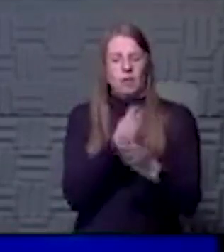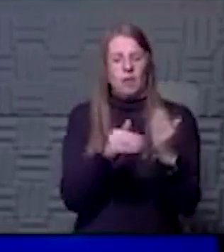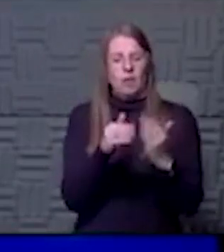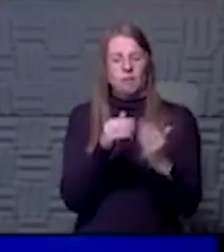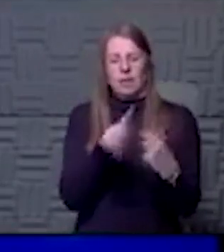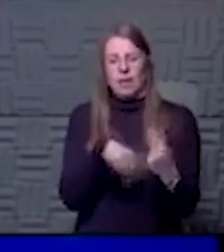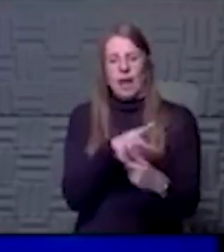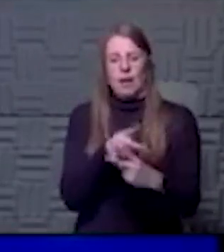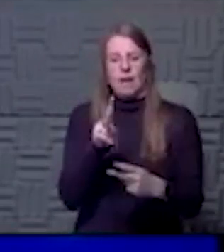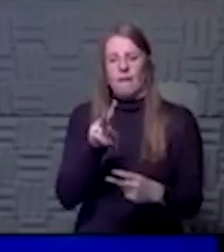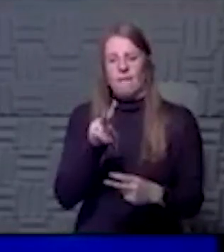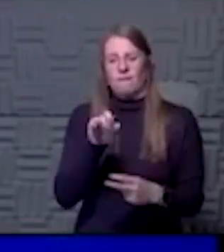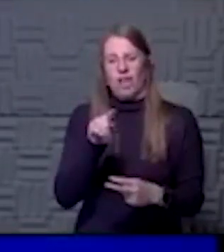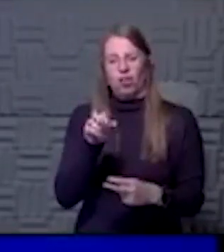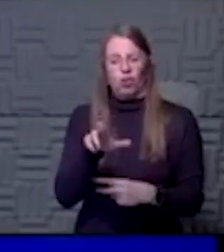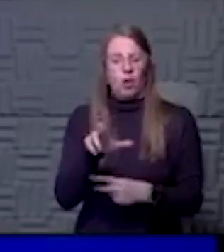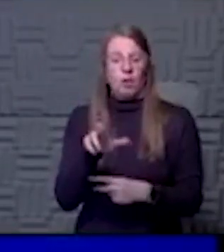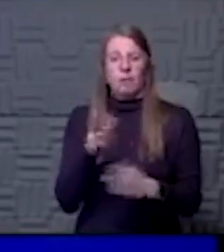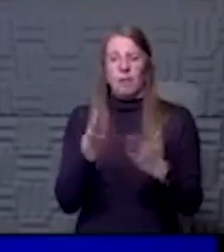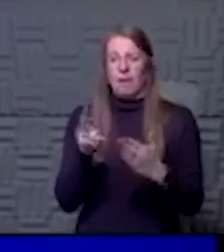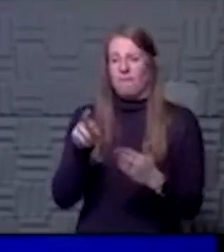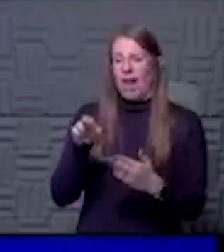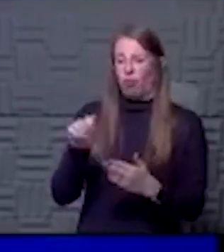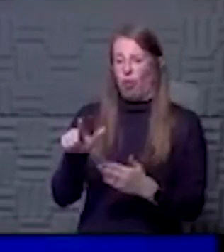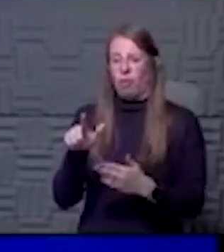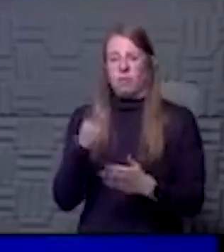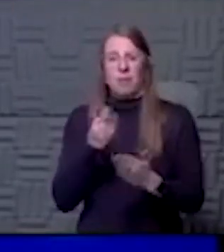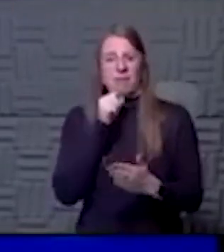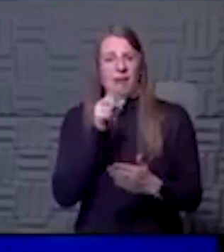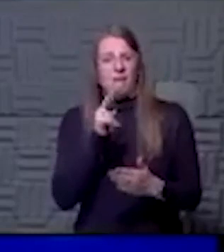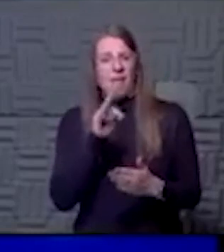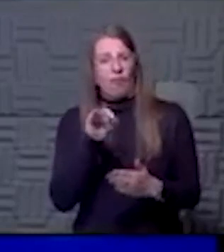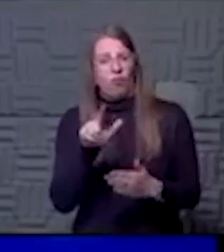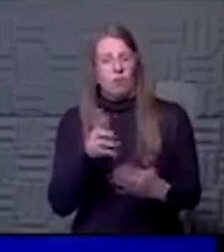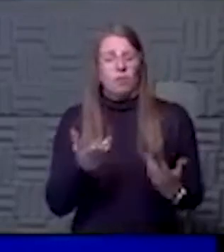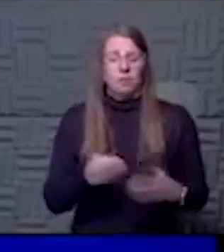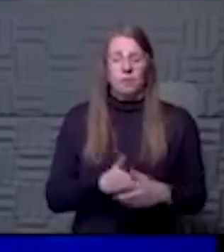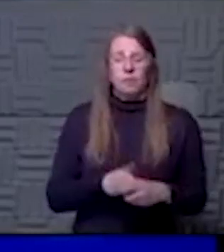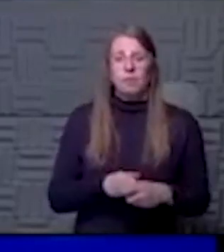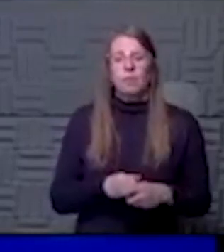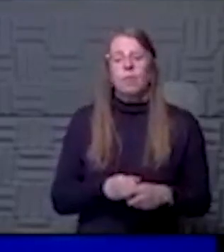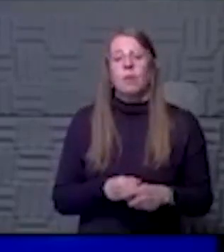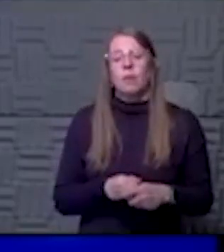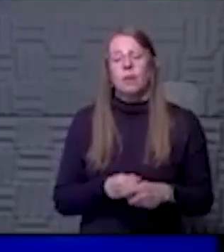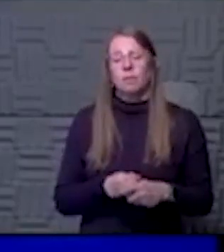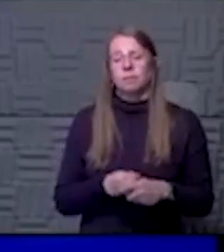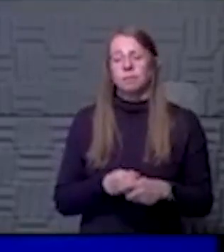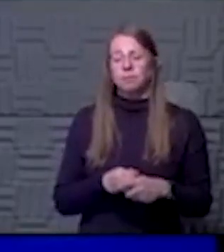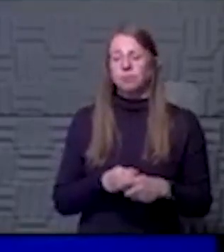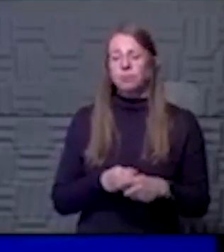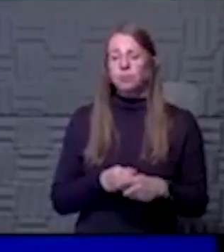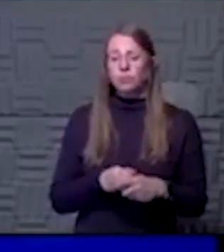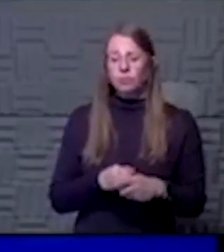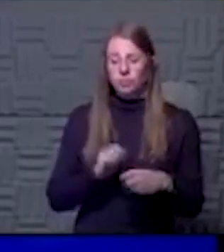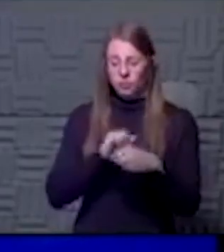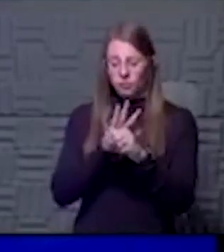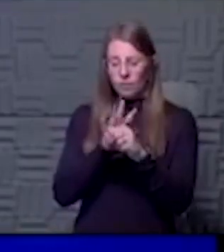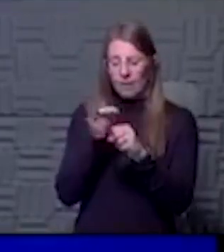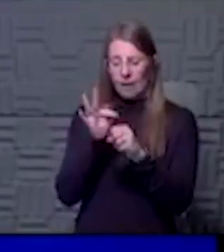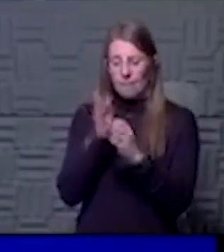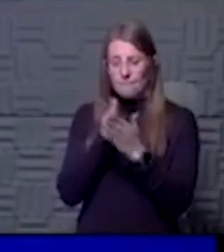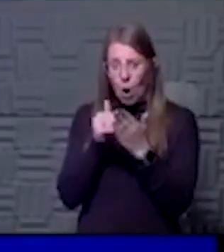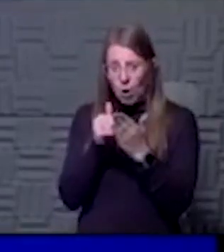vector, maybe a viral vector, maybe a non-viral vector. And then the pieces of the COVID-19